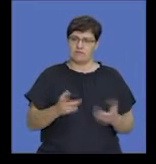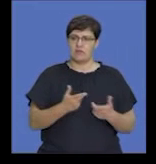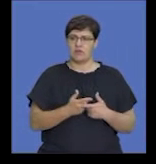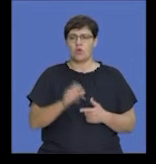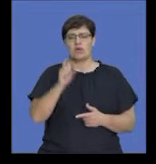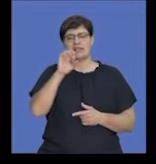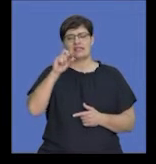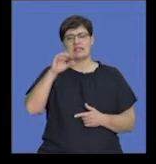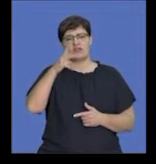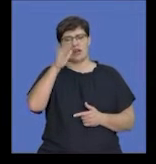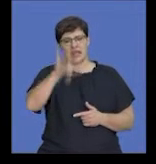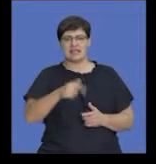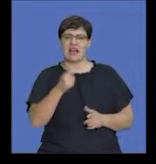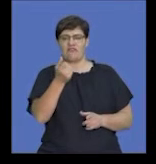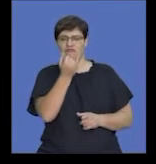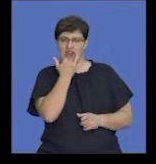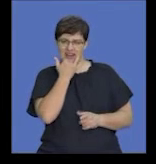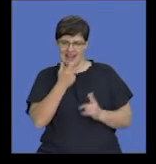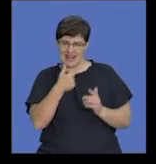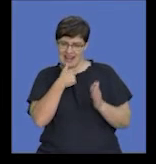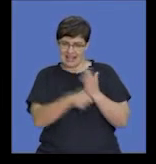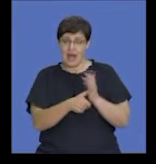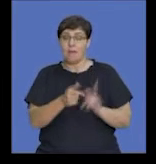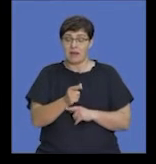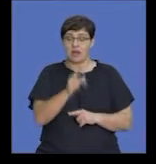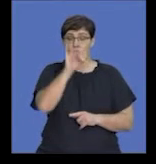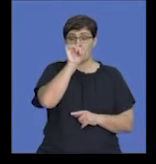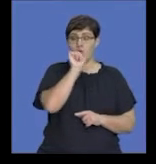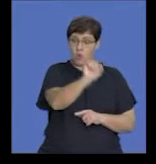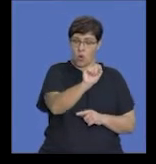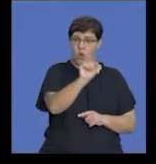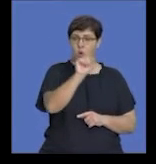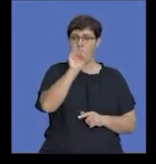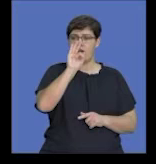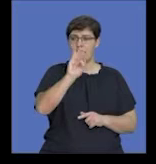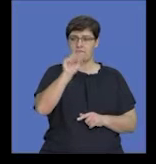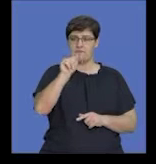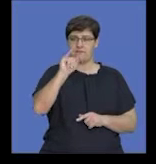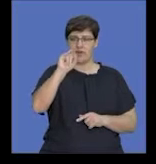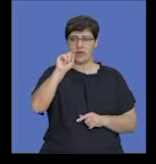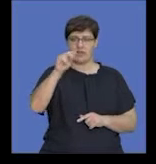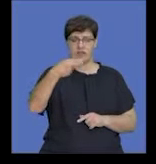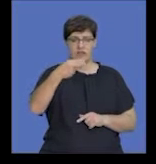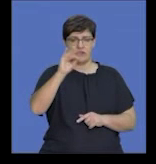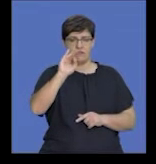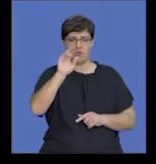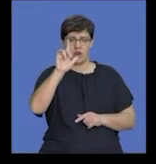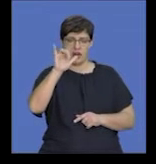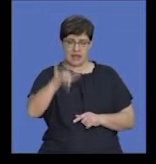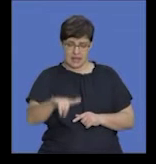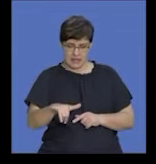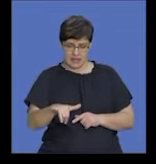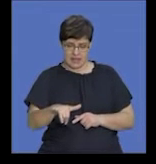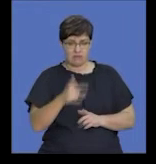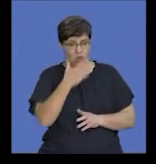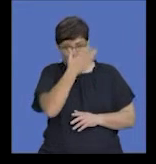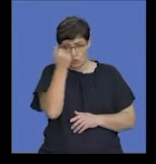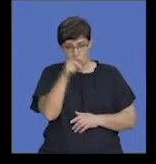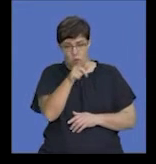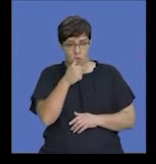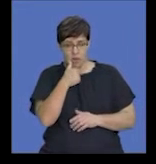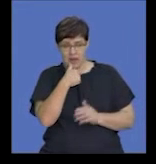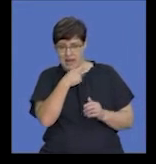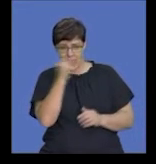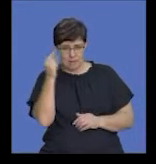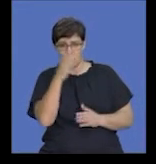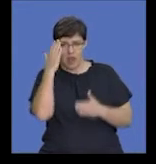we use in our friendly letters. So yours faithfully, if you do not know the name of the person, you end the letter in this